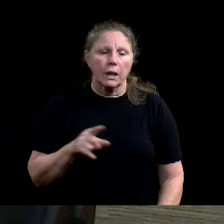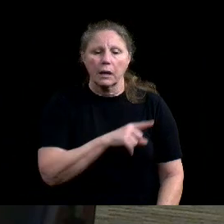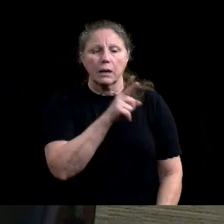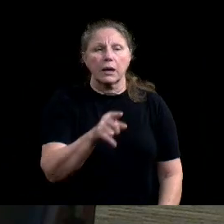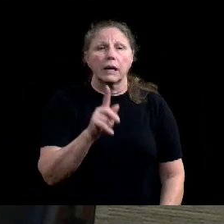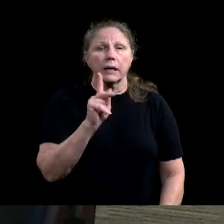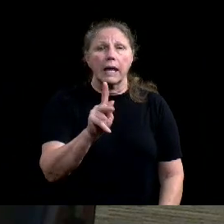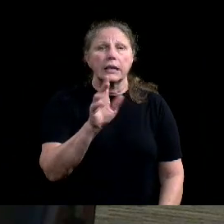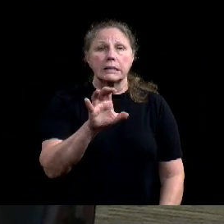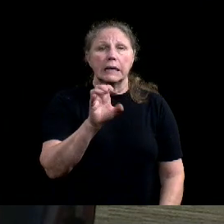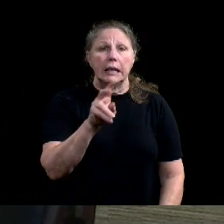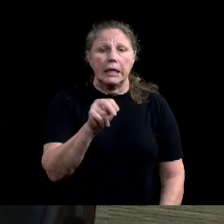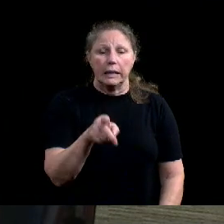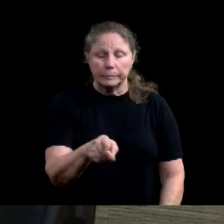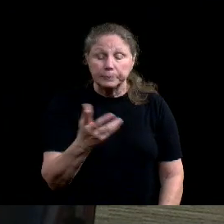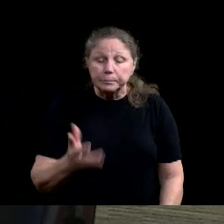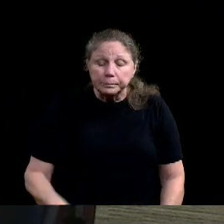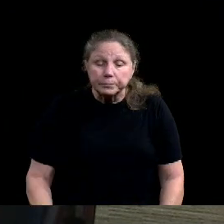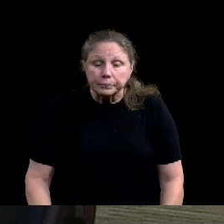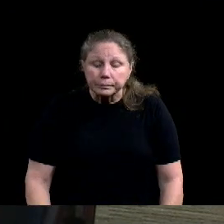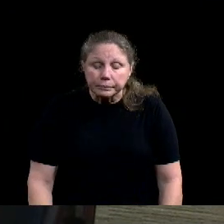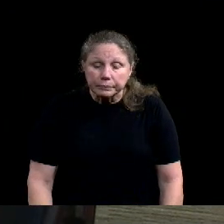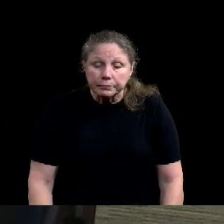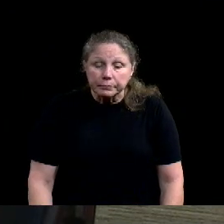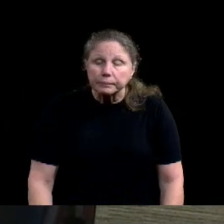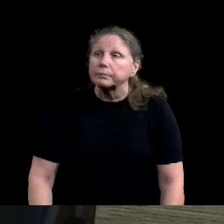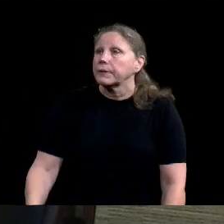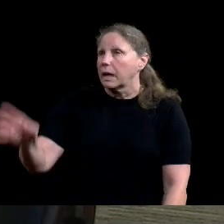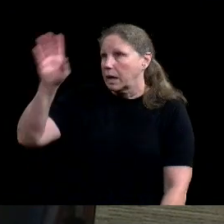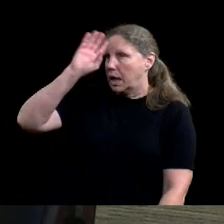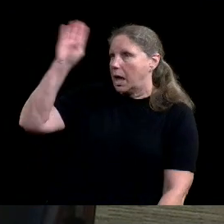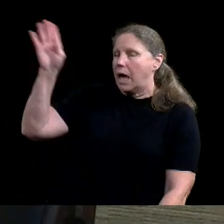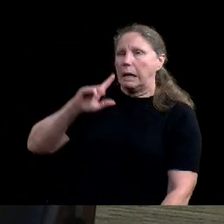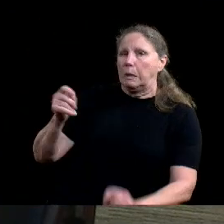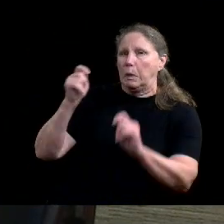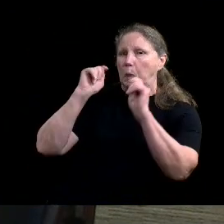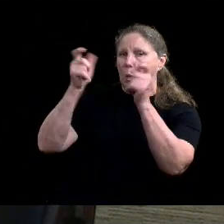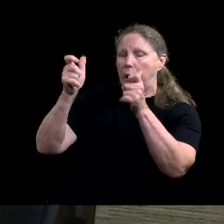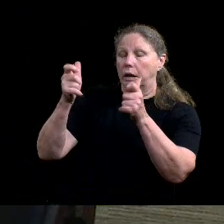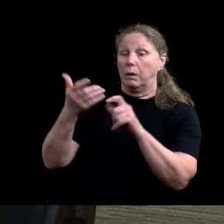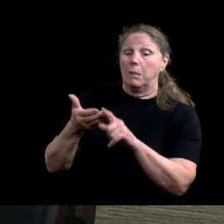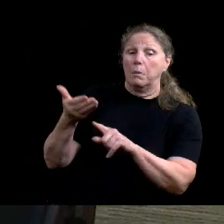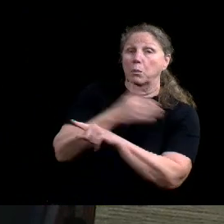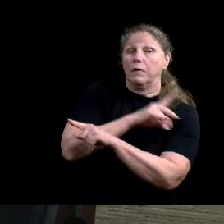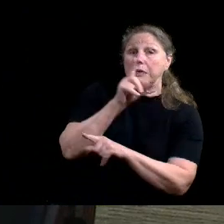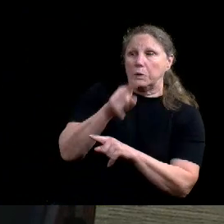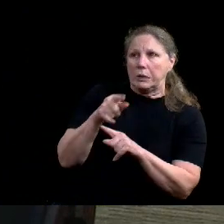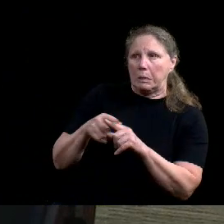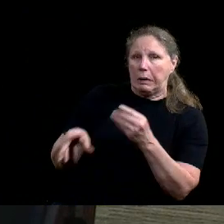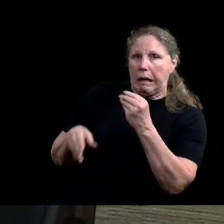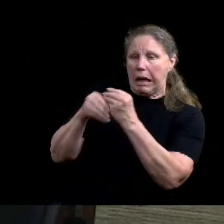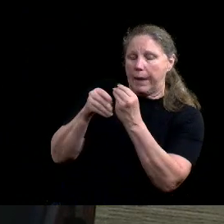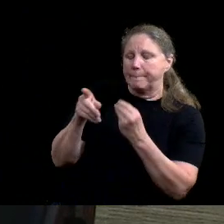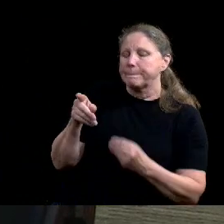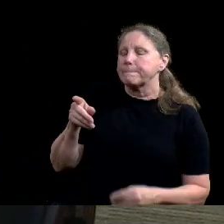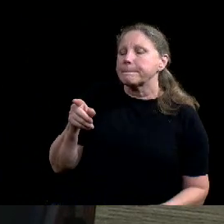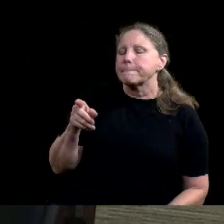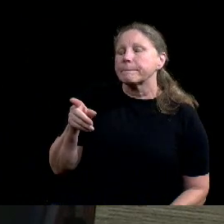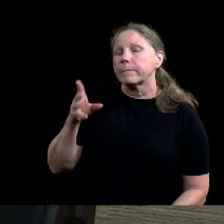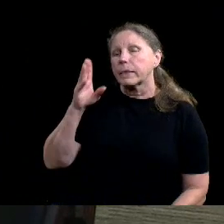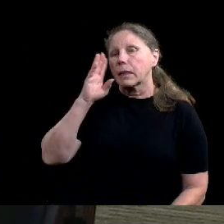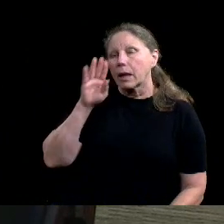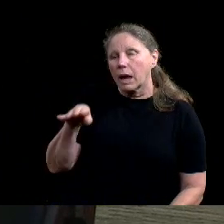Hi, Mr. Mayor. Mine was just a quick follow-up to my earlier question about that relief. I know that it's still in development. Do you guys have what's the goal